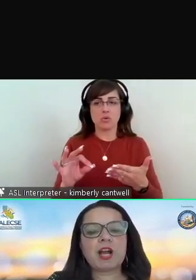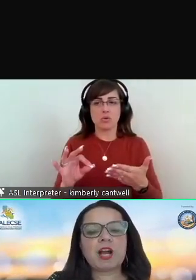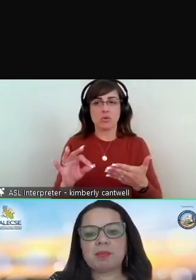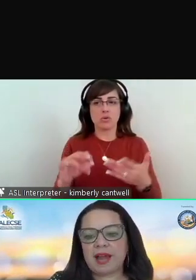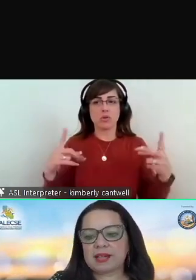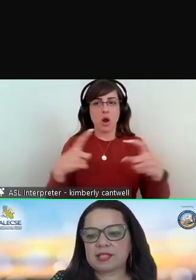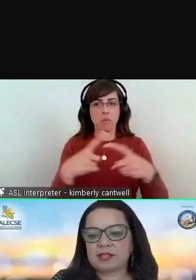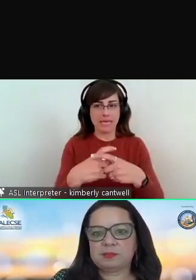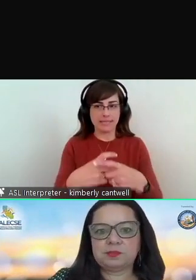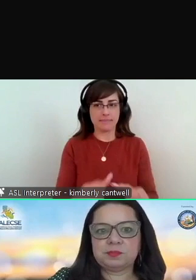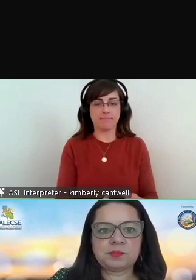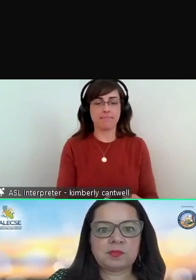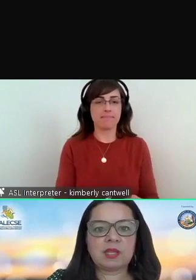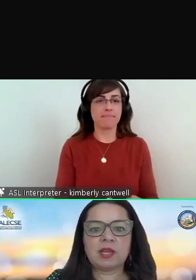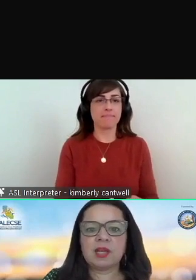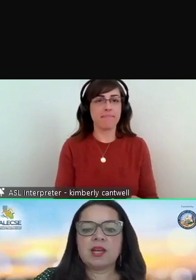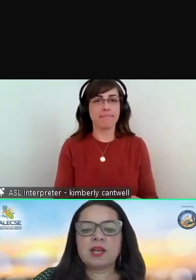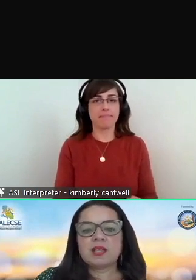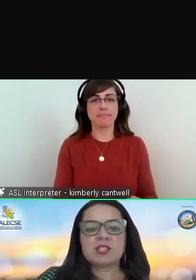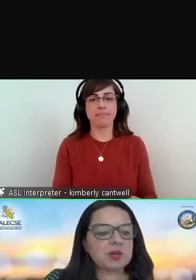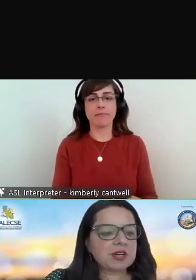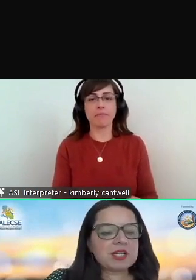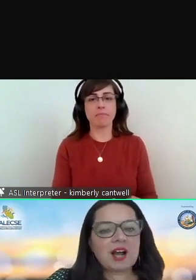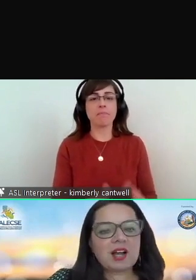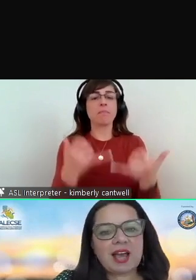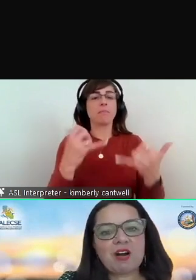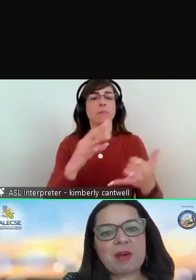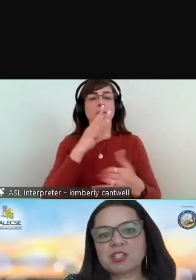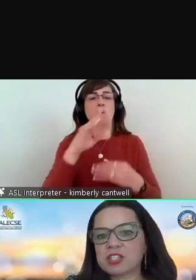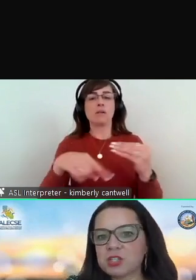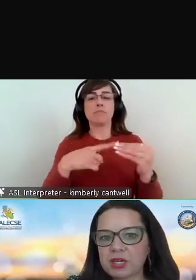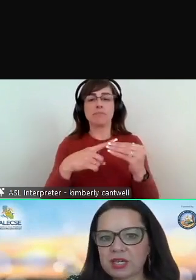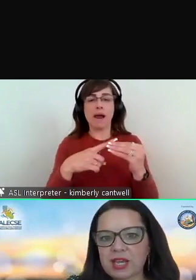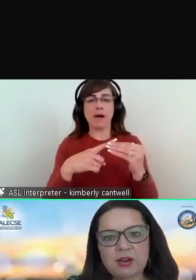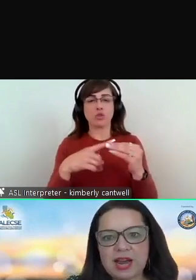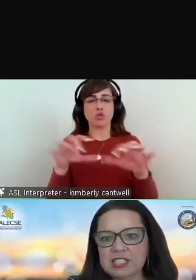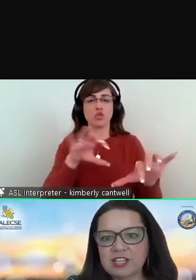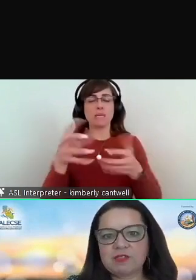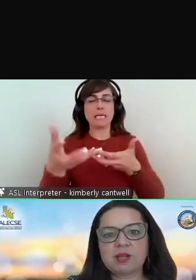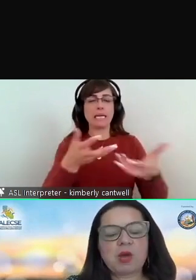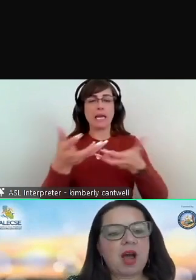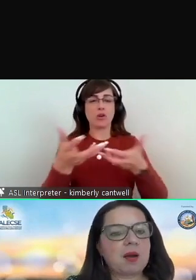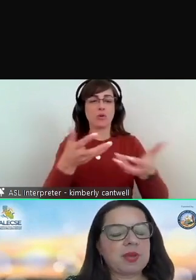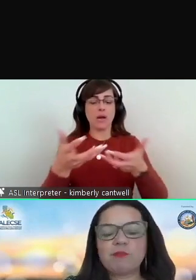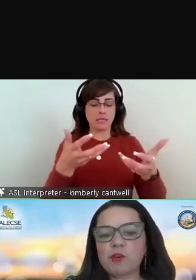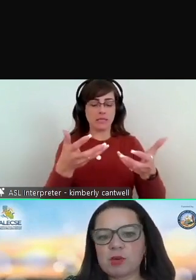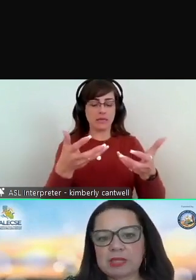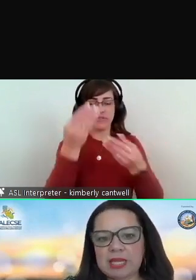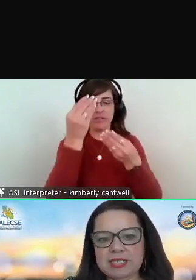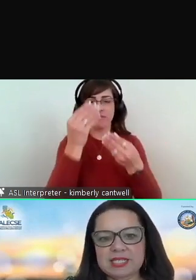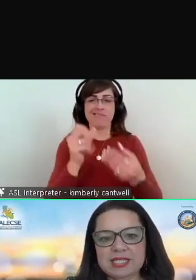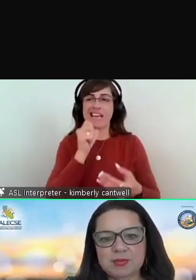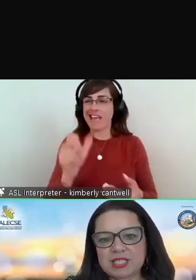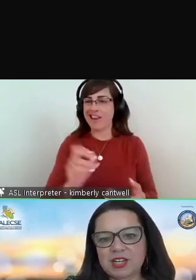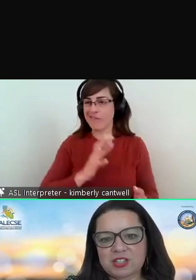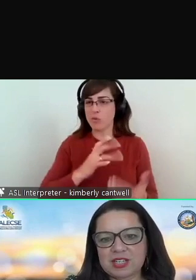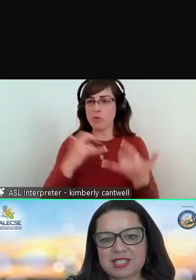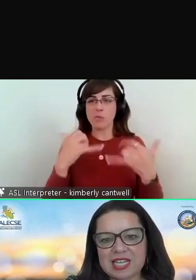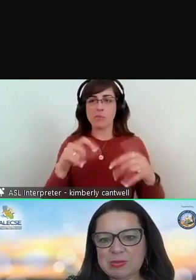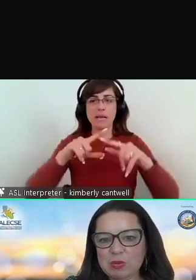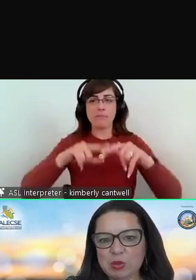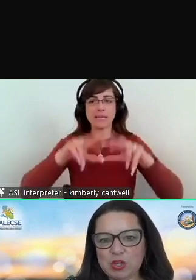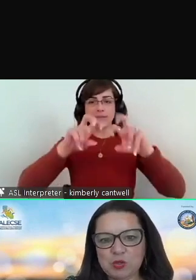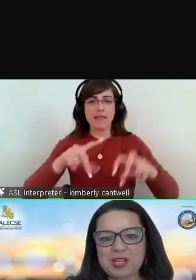quite complex. So we're going to talk now about just doing interactive informal play-based assessments. Here's